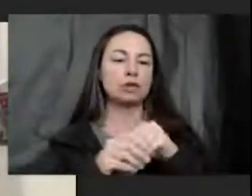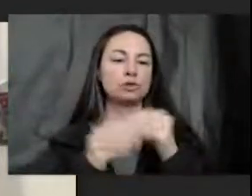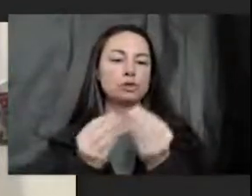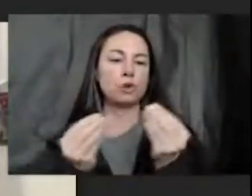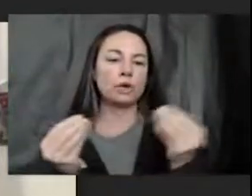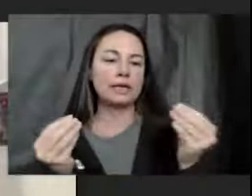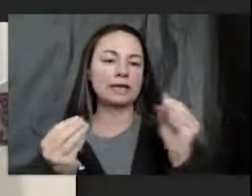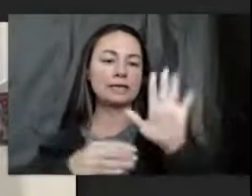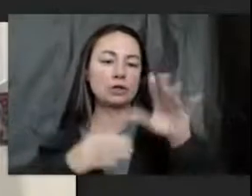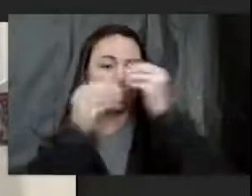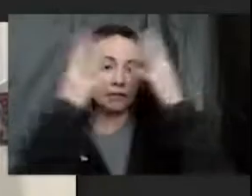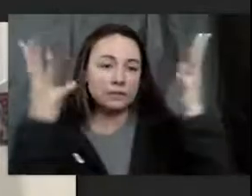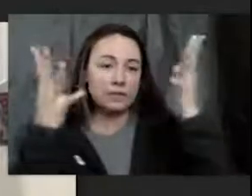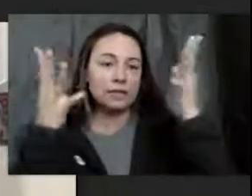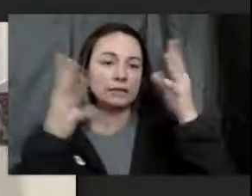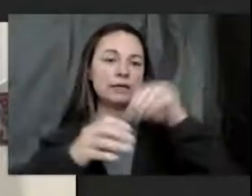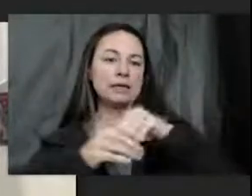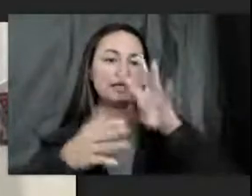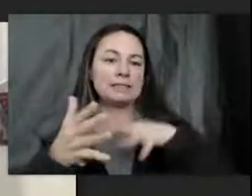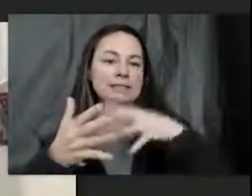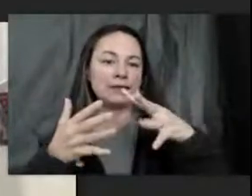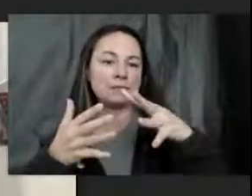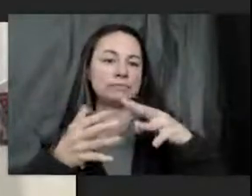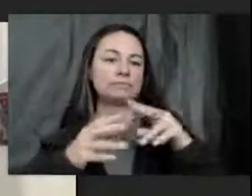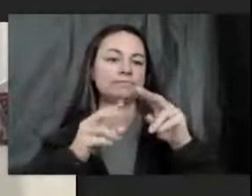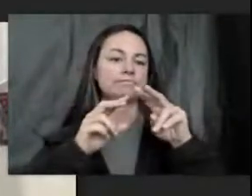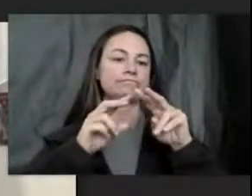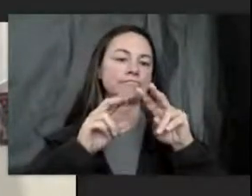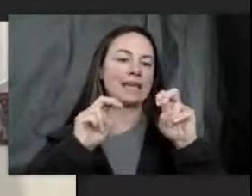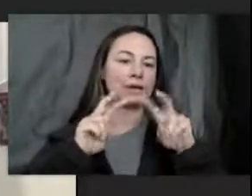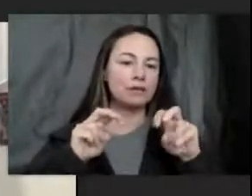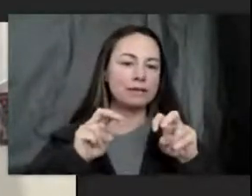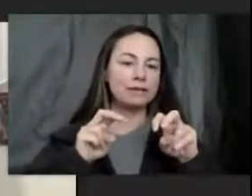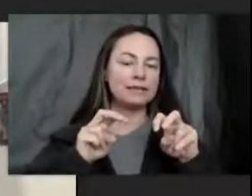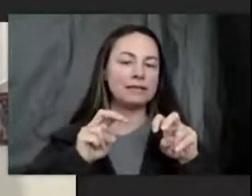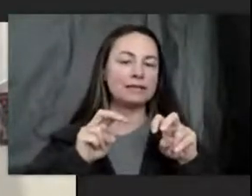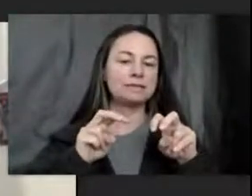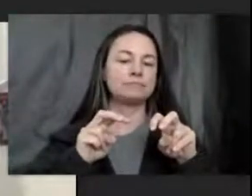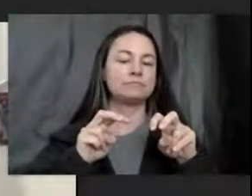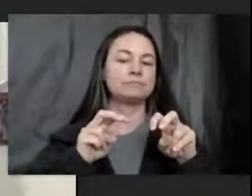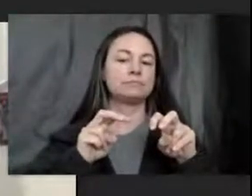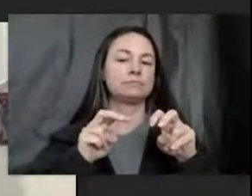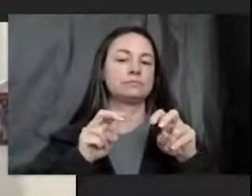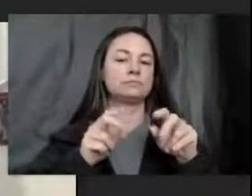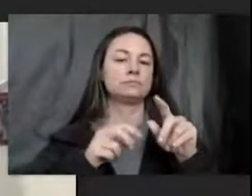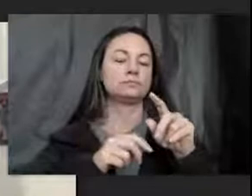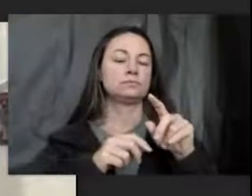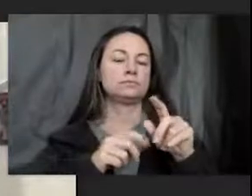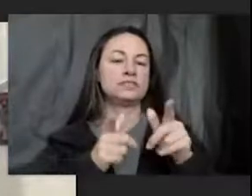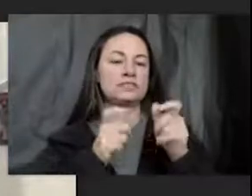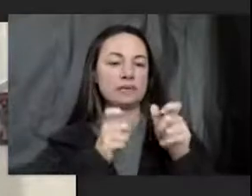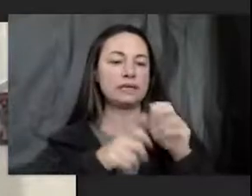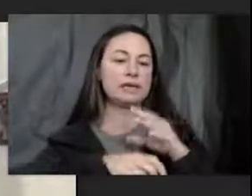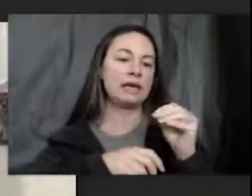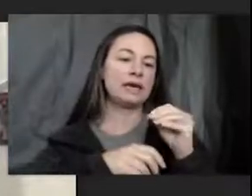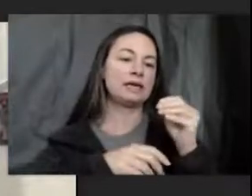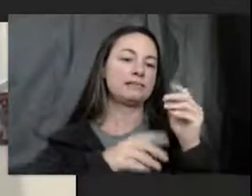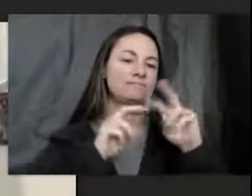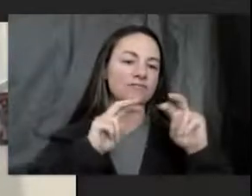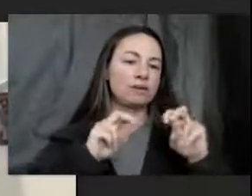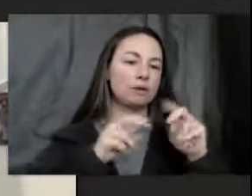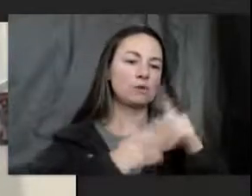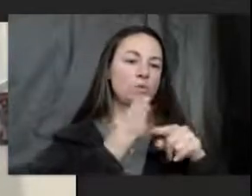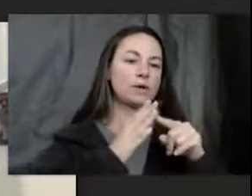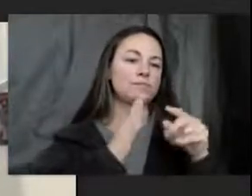your data in a data table, calculating averages for the trials, calculating speed, and figuring out what the data is showing